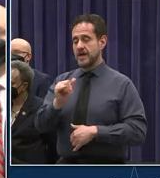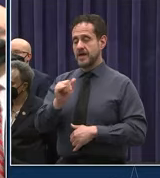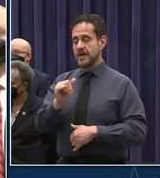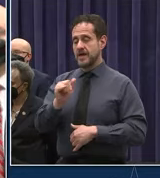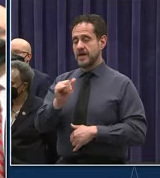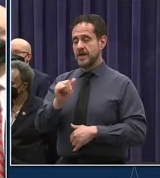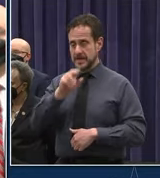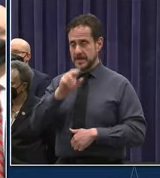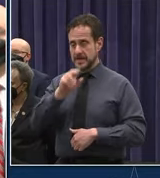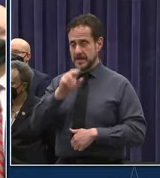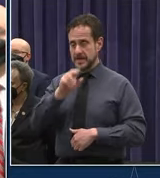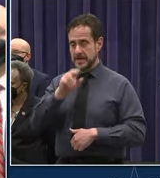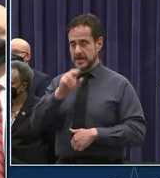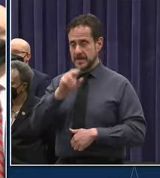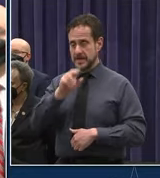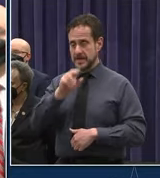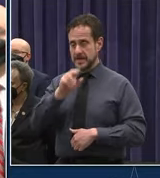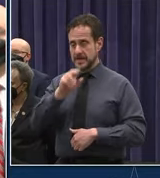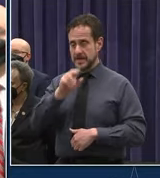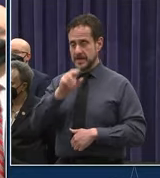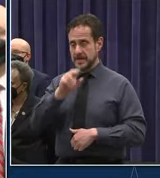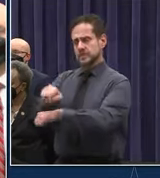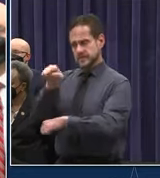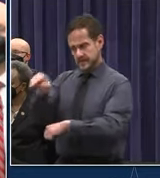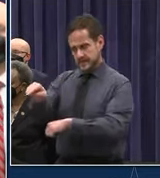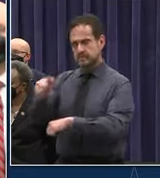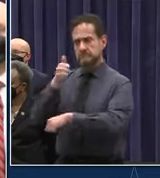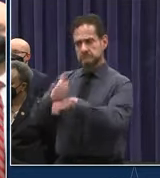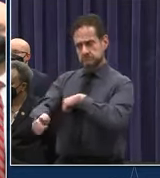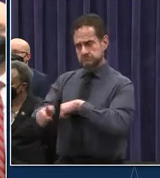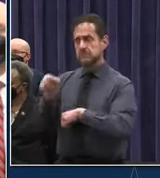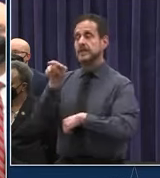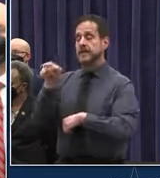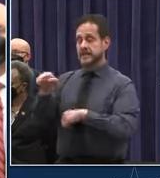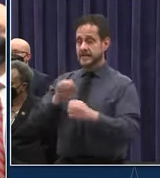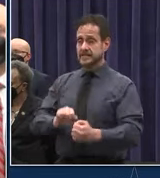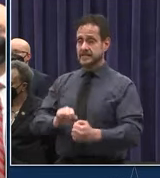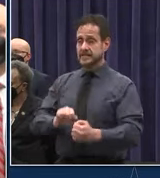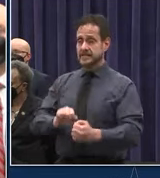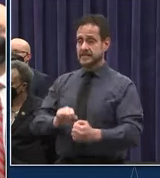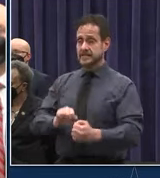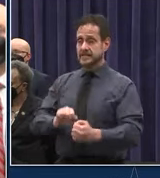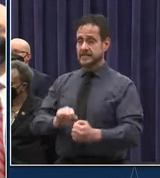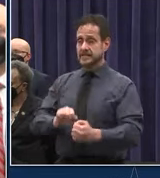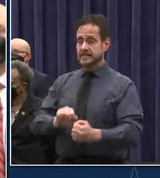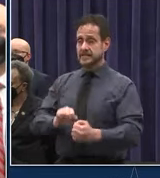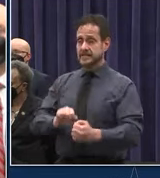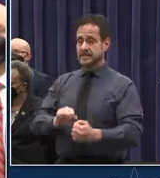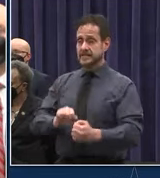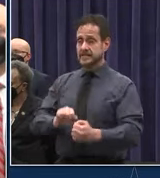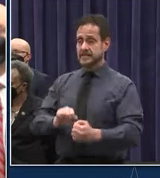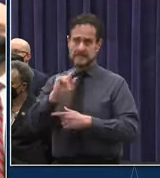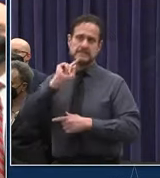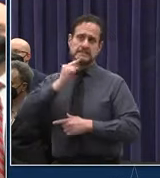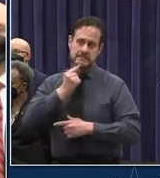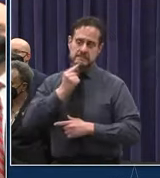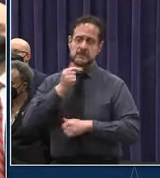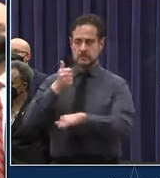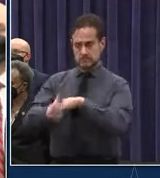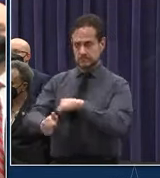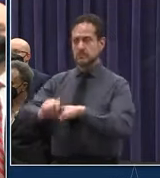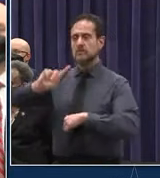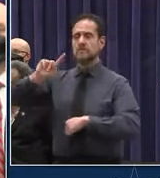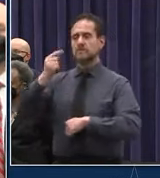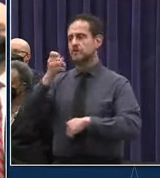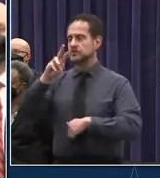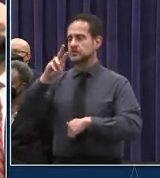27, was also arrested and charged. He is facing one felony count of first-degree murder and